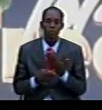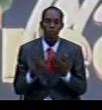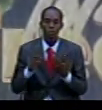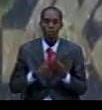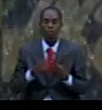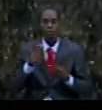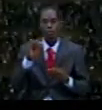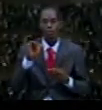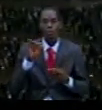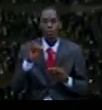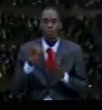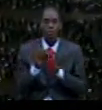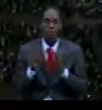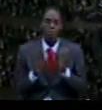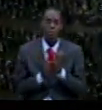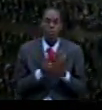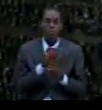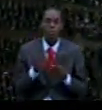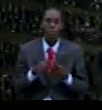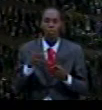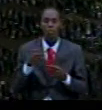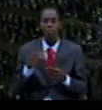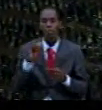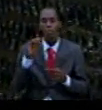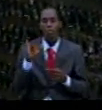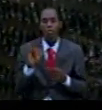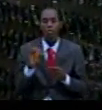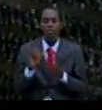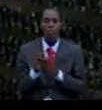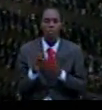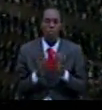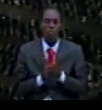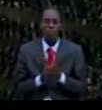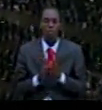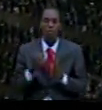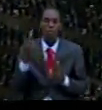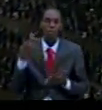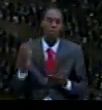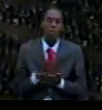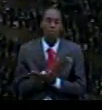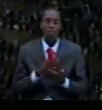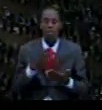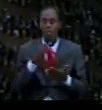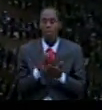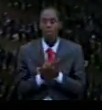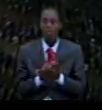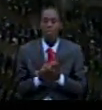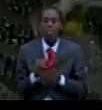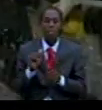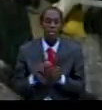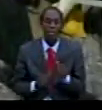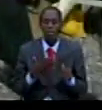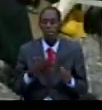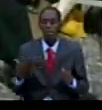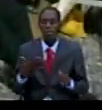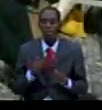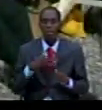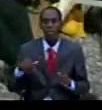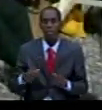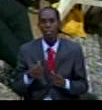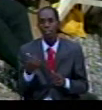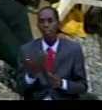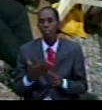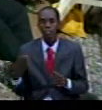When the Ibadan choir, when they were singing, they said everything and anything contending with